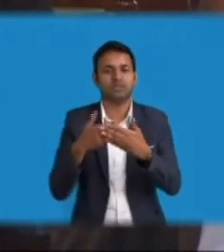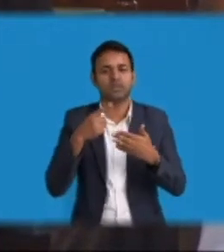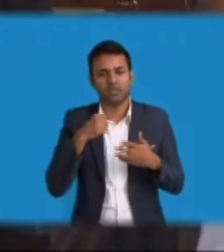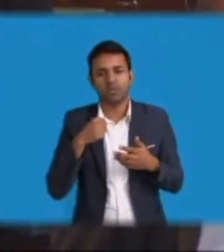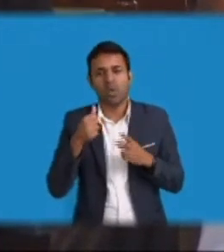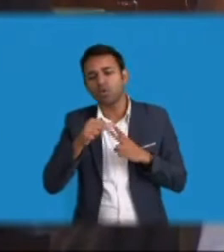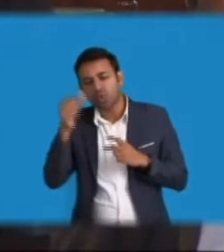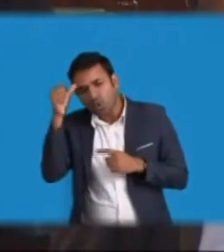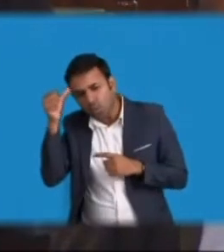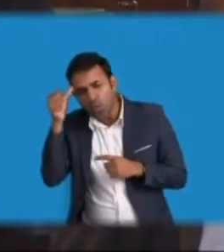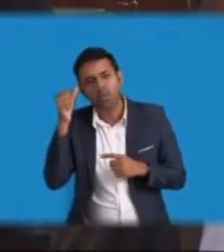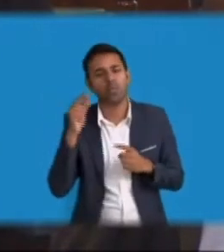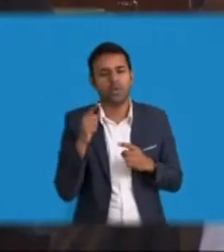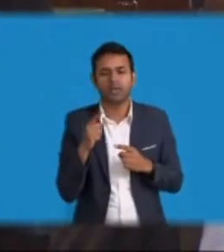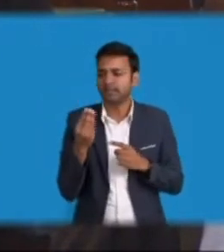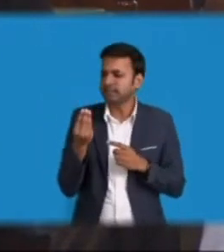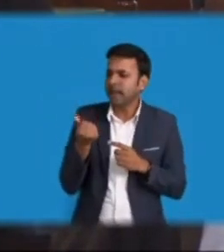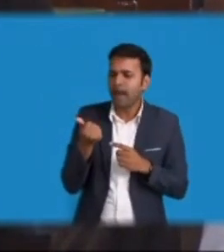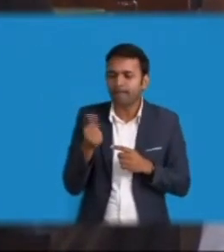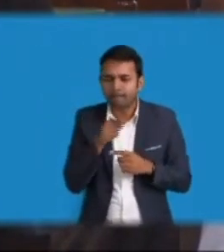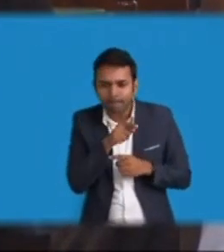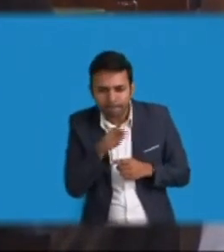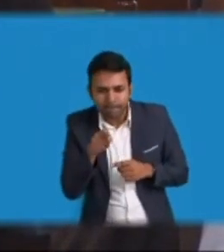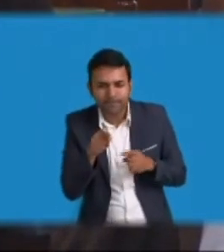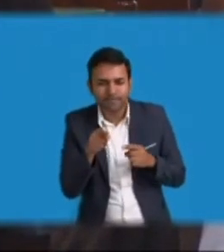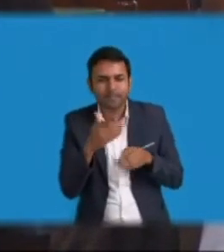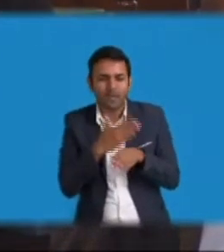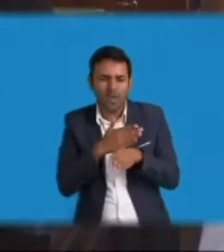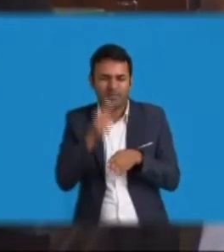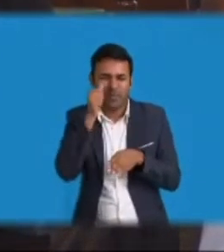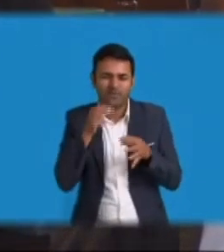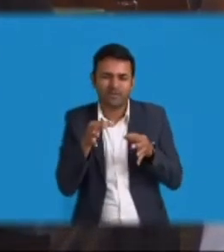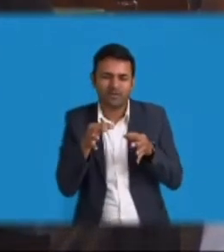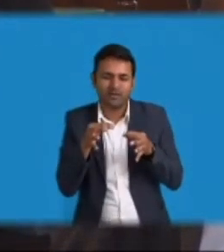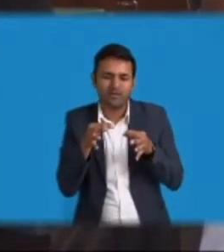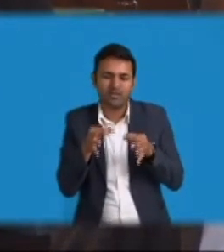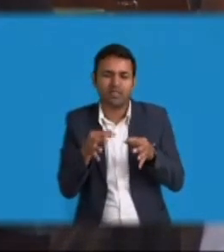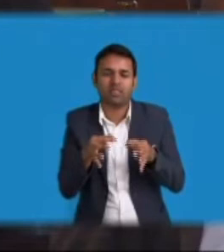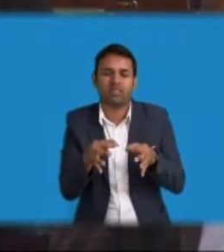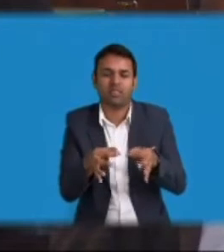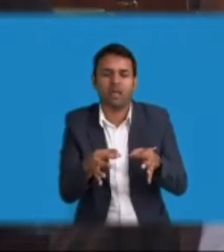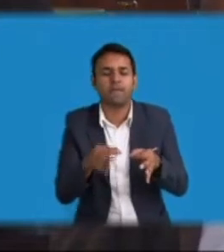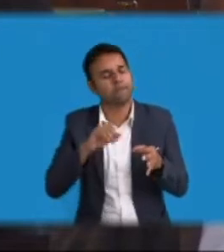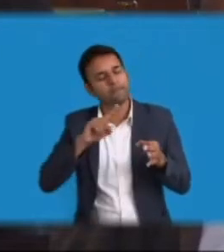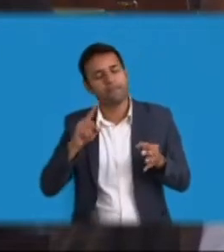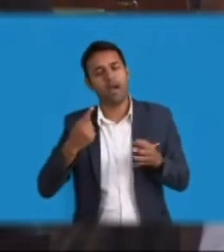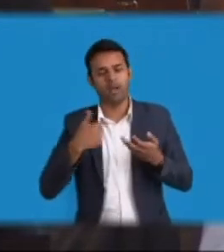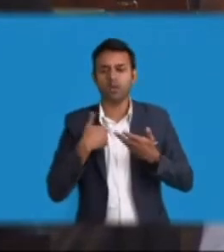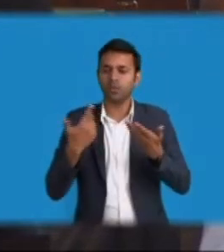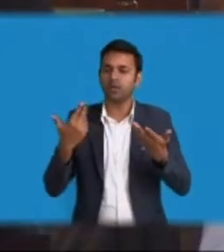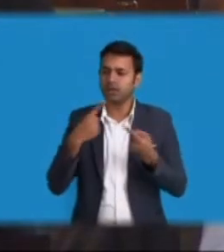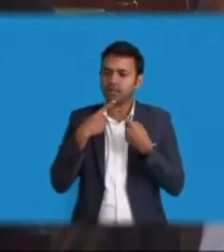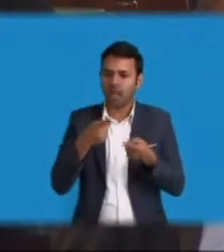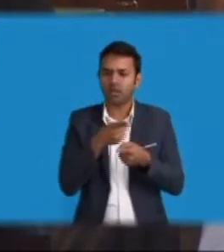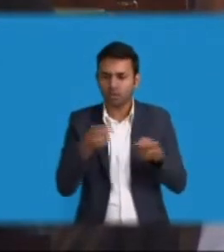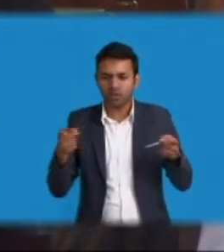some works delayed in respective municipalities, but I can assure that it will start soon. I'm also aware, Madam